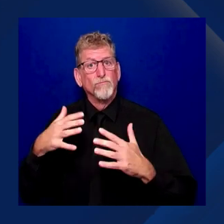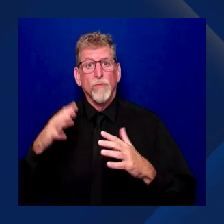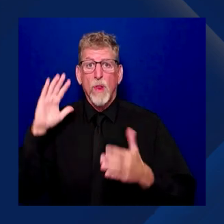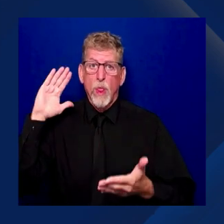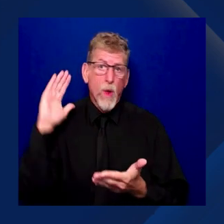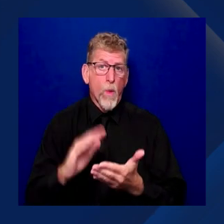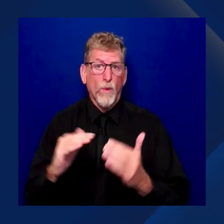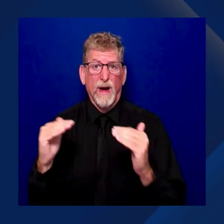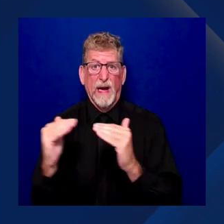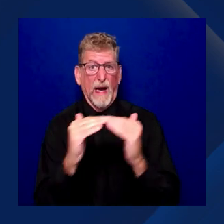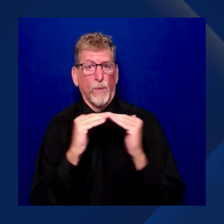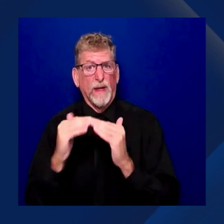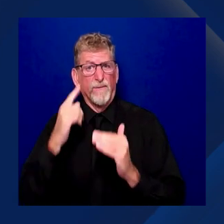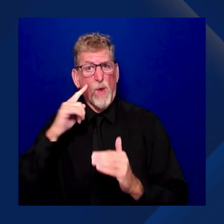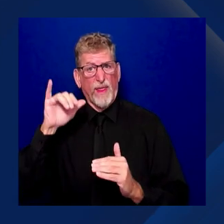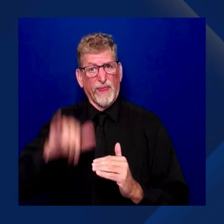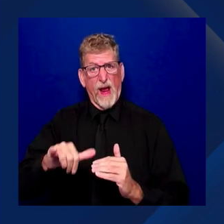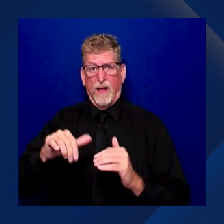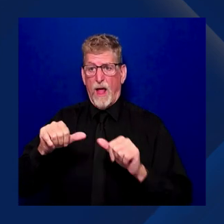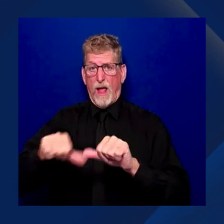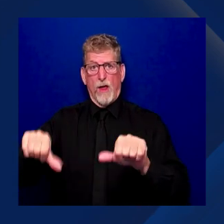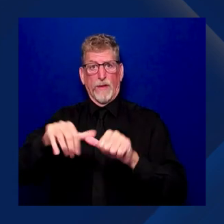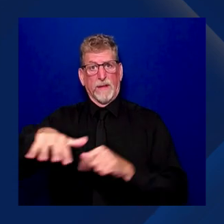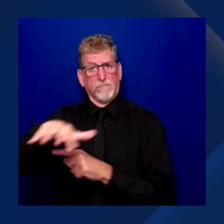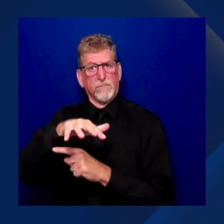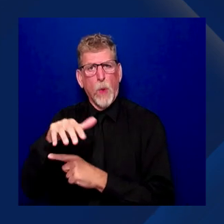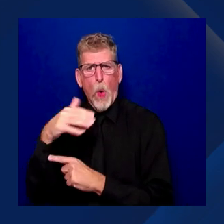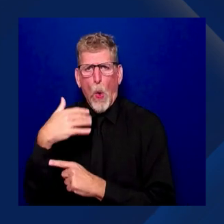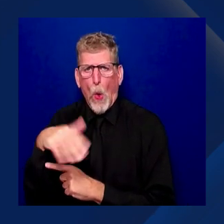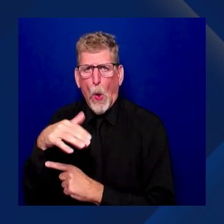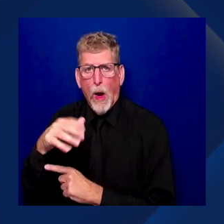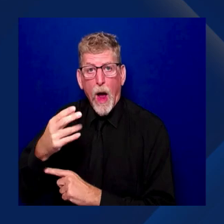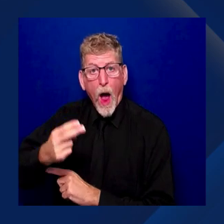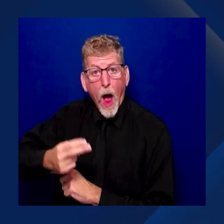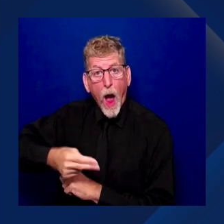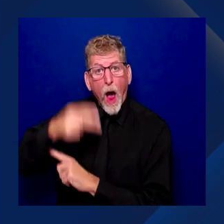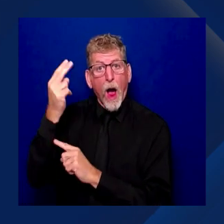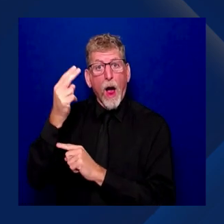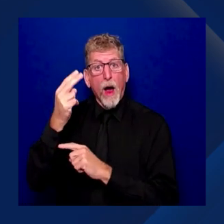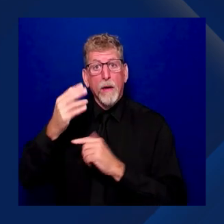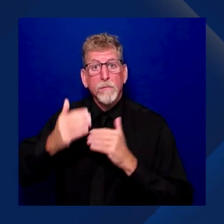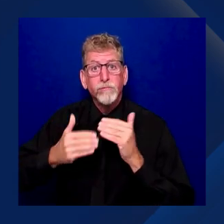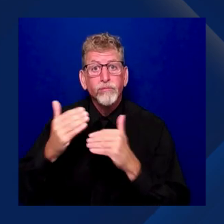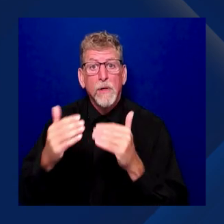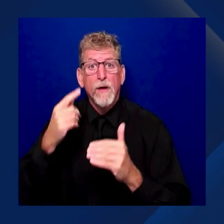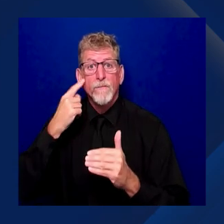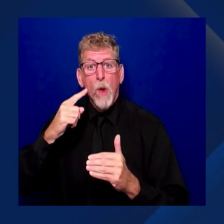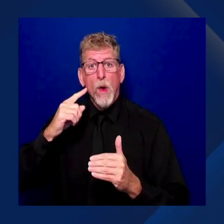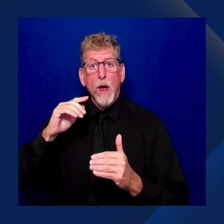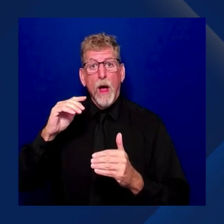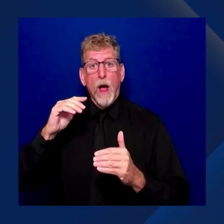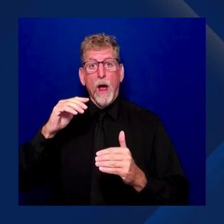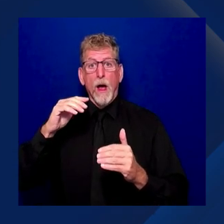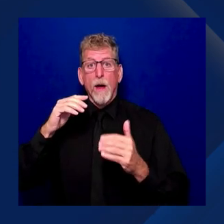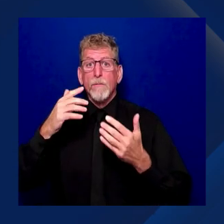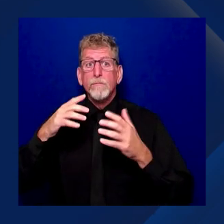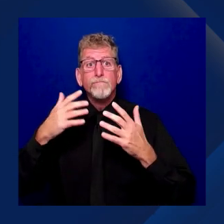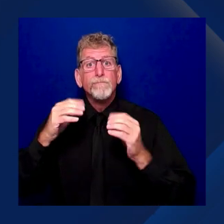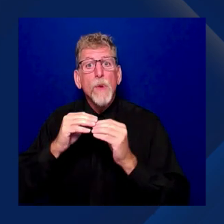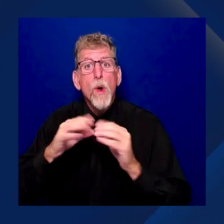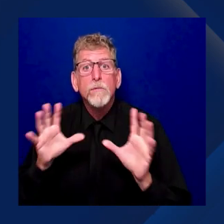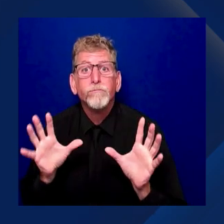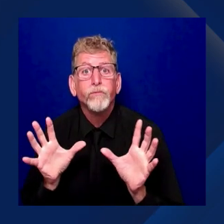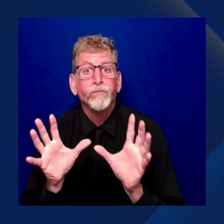in promoting the assets and resilience and wellness that our communities currently have. Healthcare for